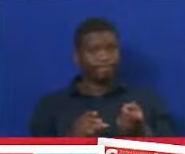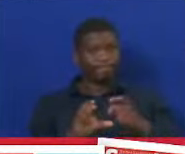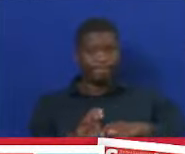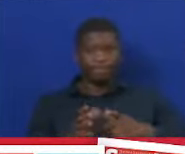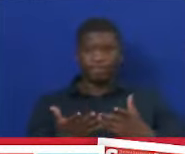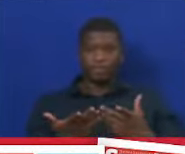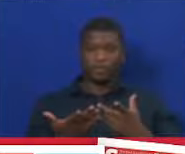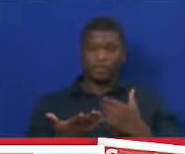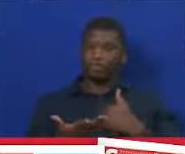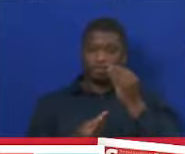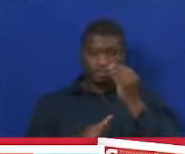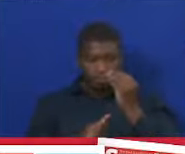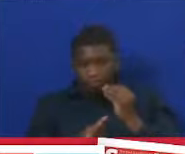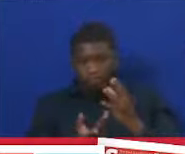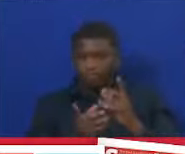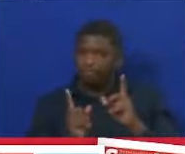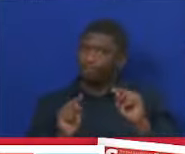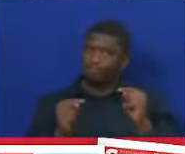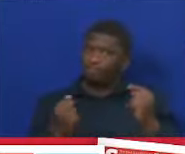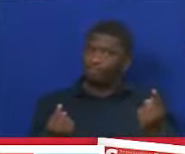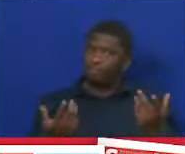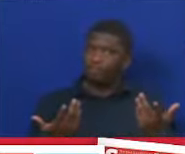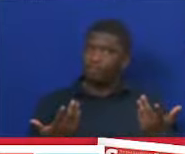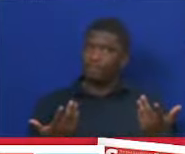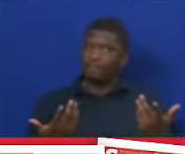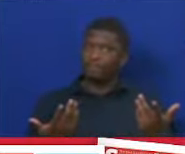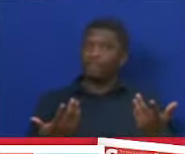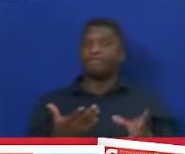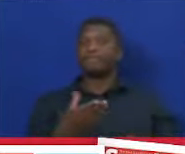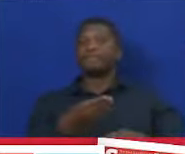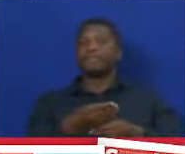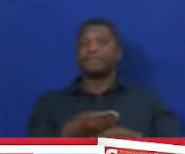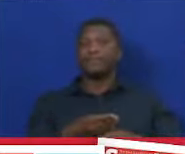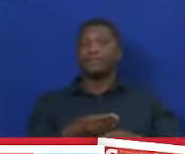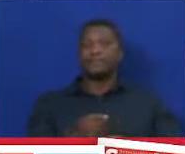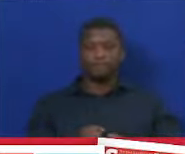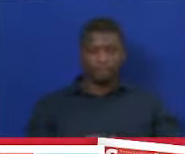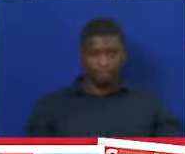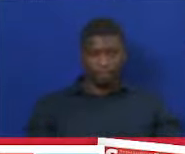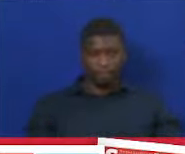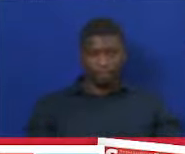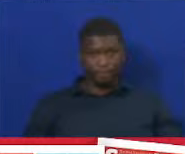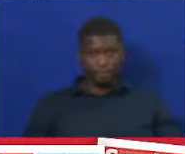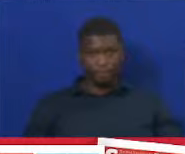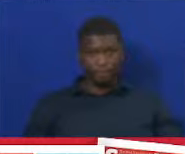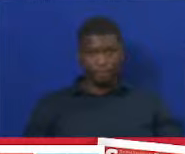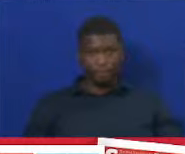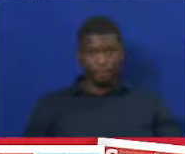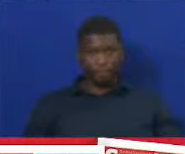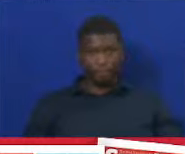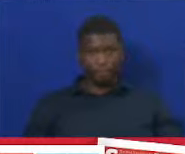now, and I am on detached duties, whereby